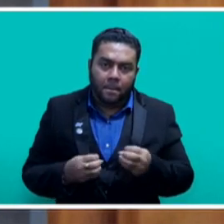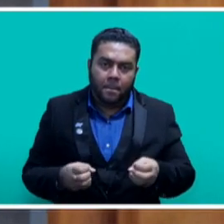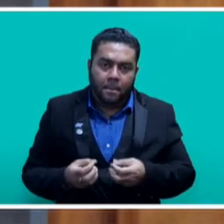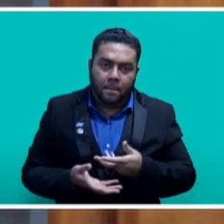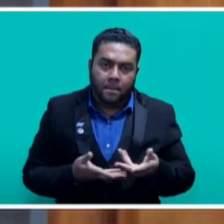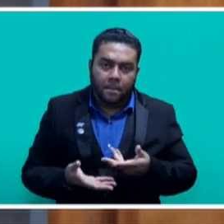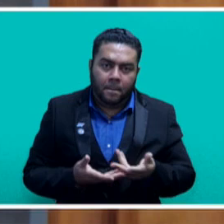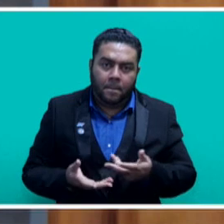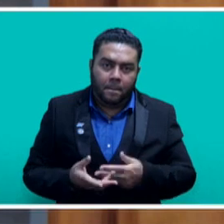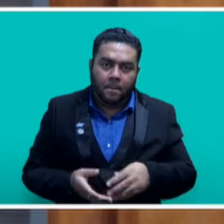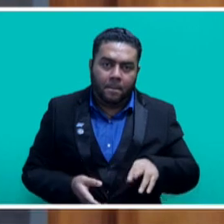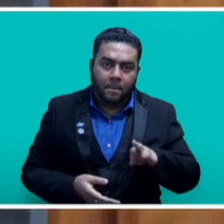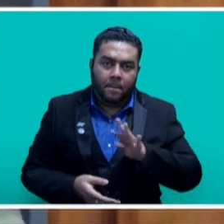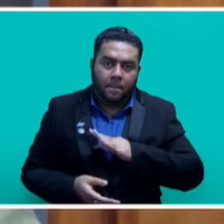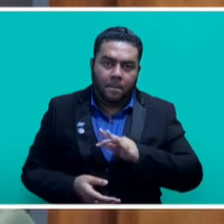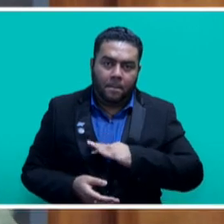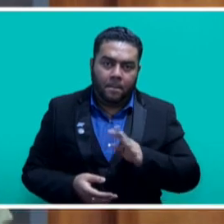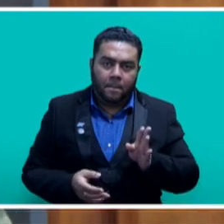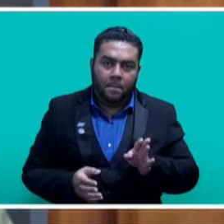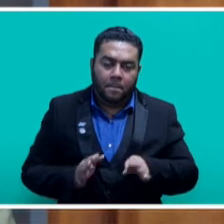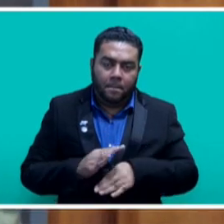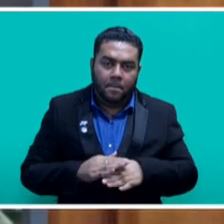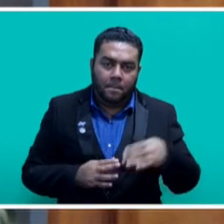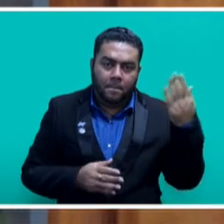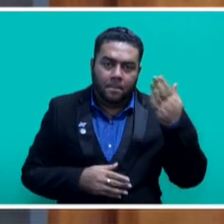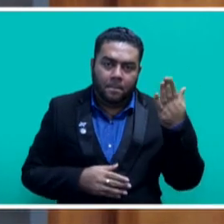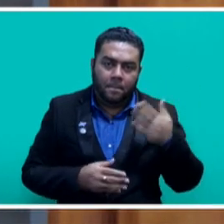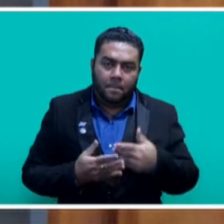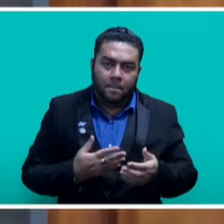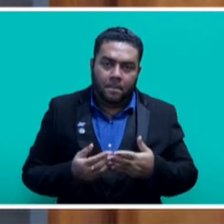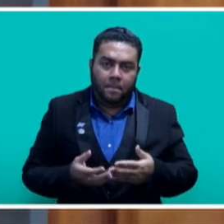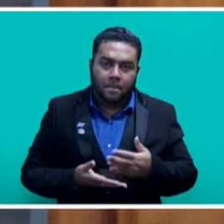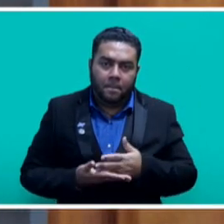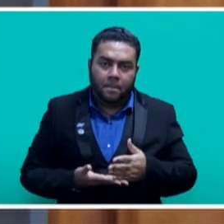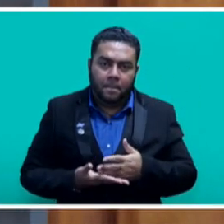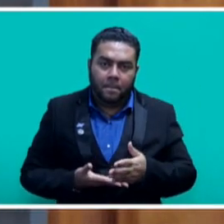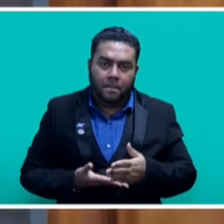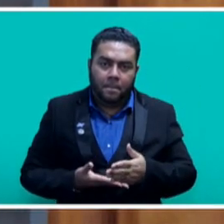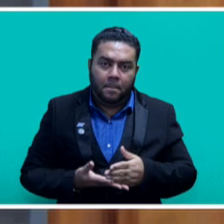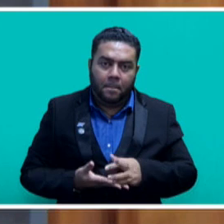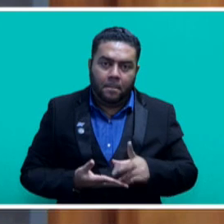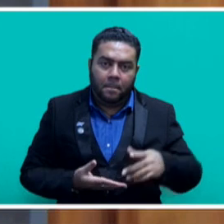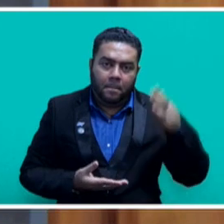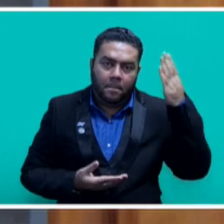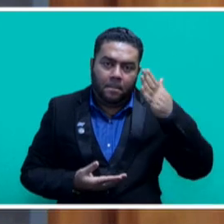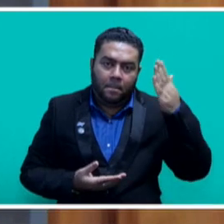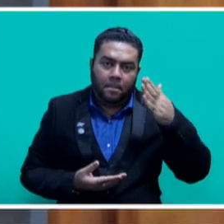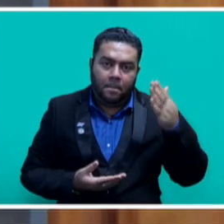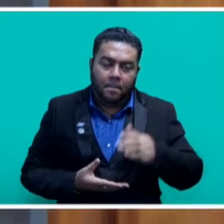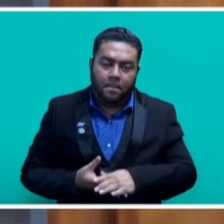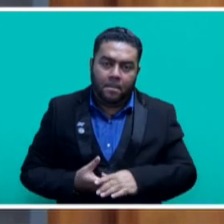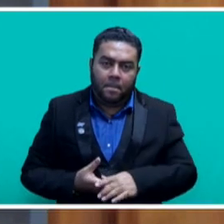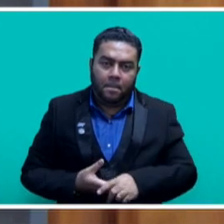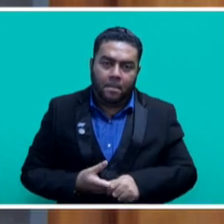with faith-based school and management for the cost of sharing provision for the school chaplain